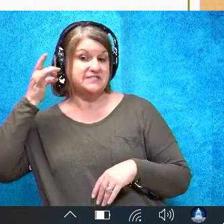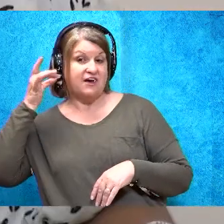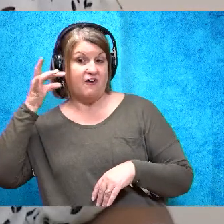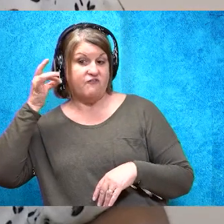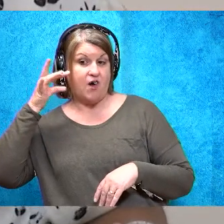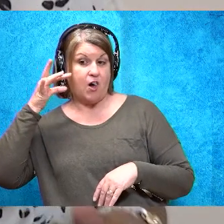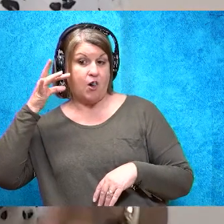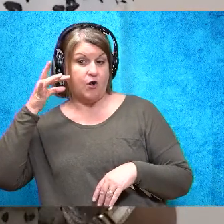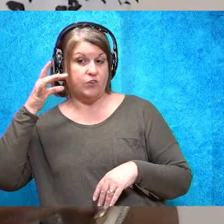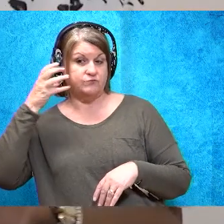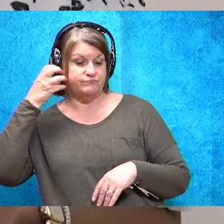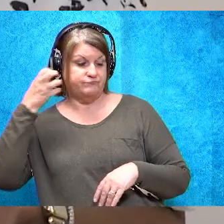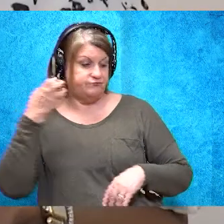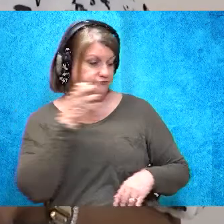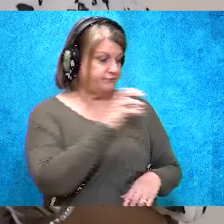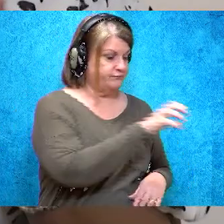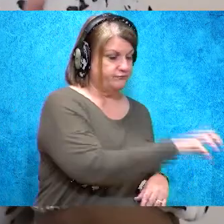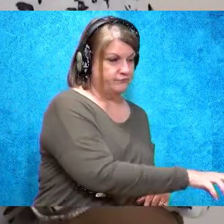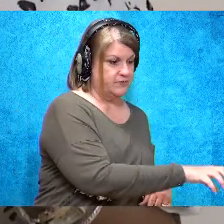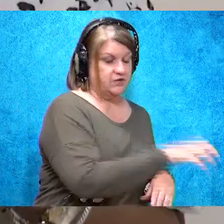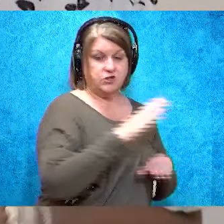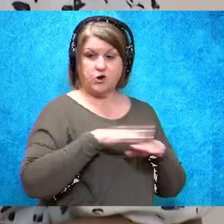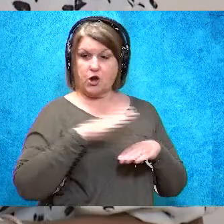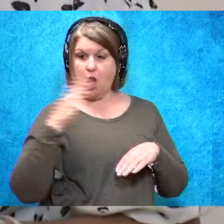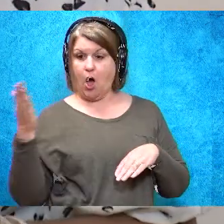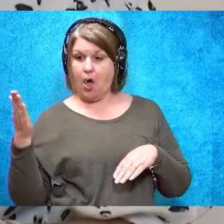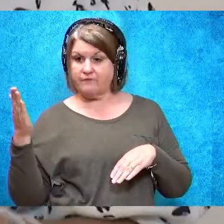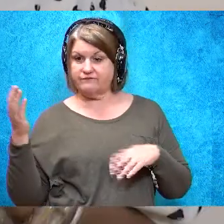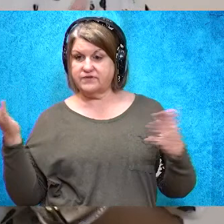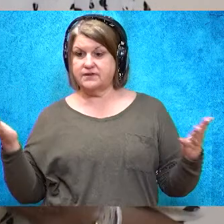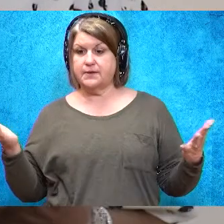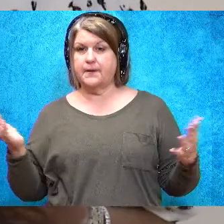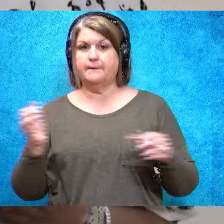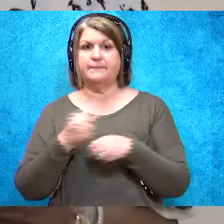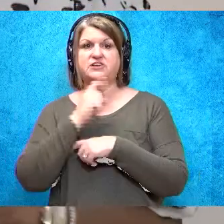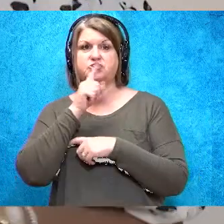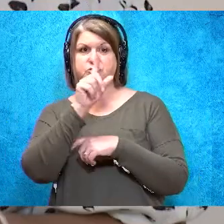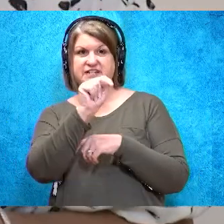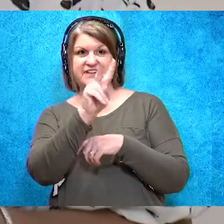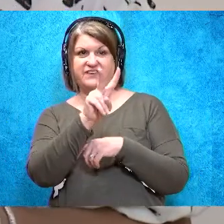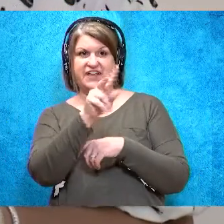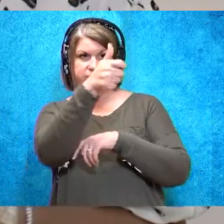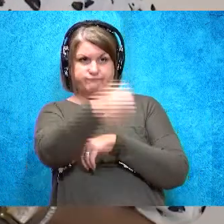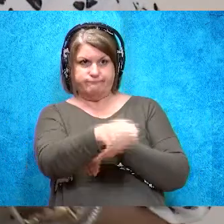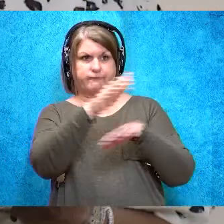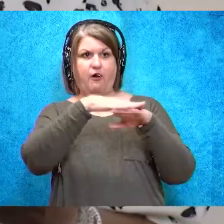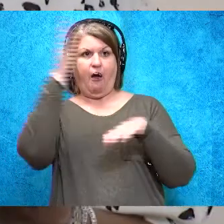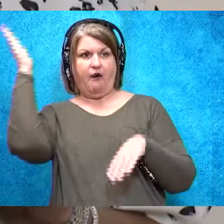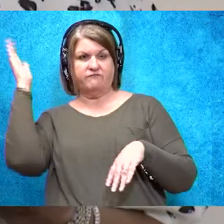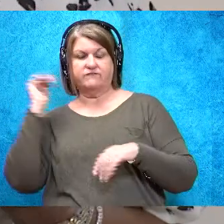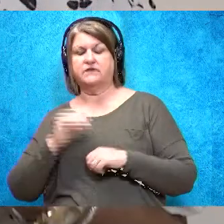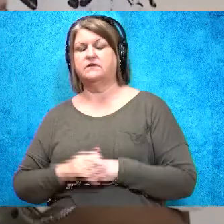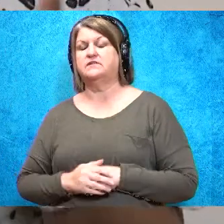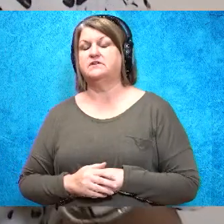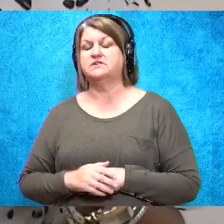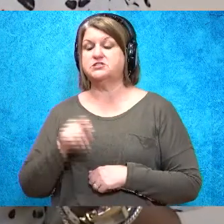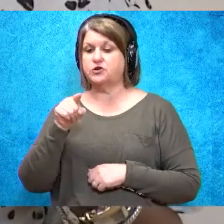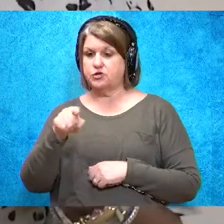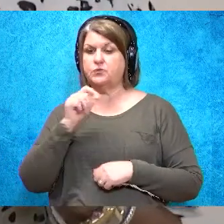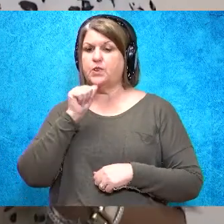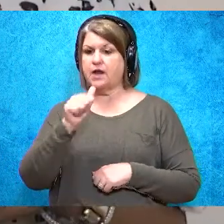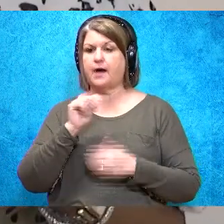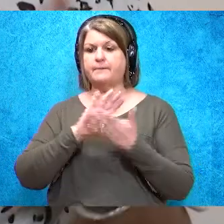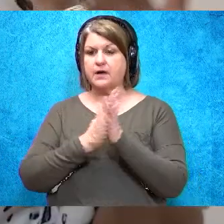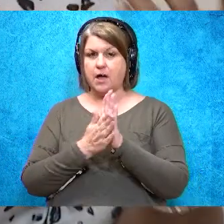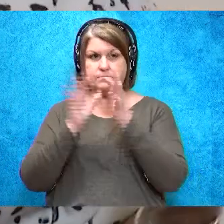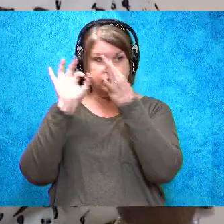it away during this time would be best. Making sure that the television is not on so that you aren't distracted and wanting to